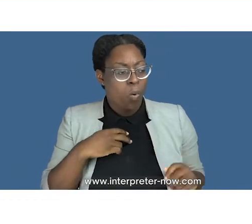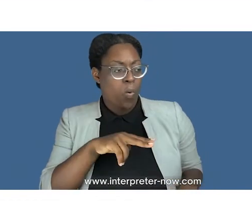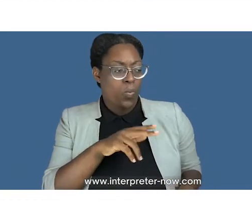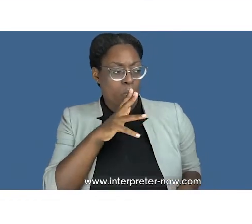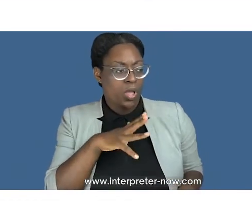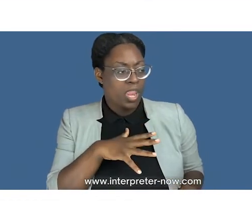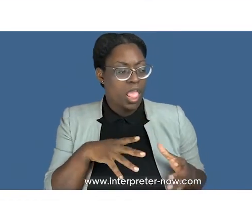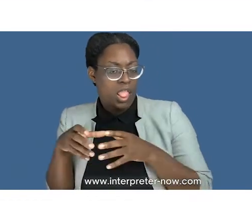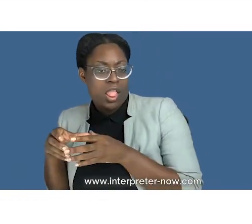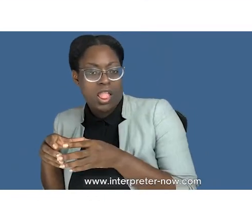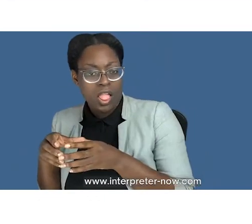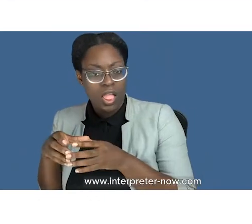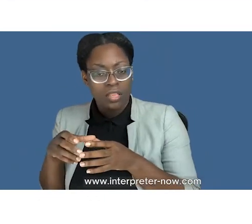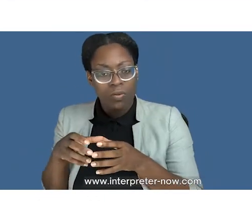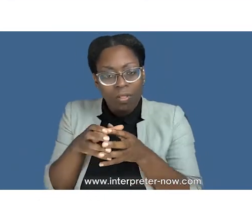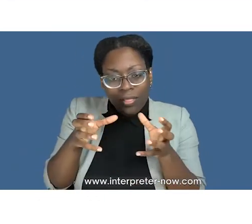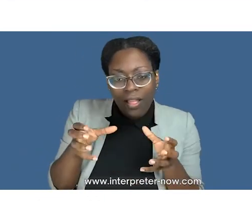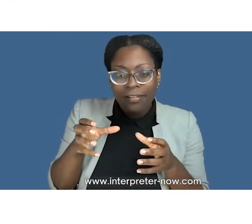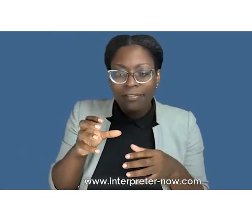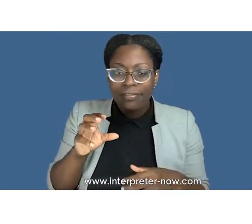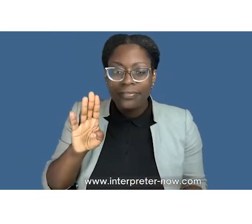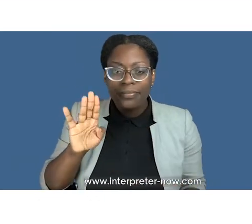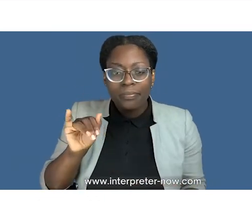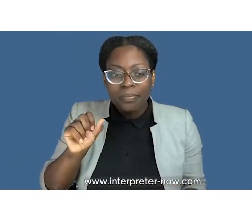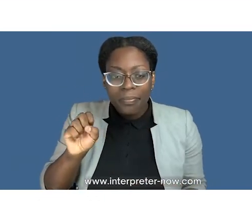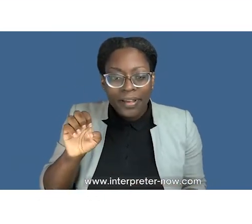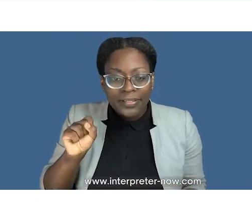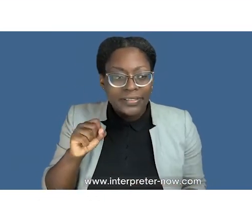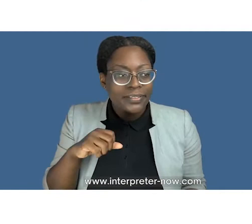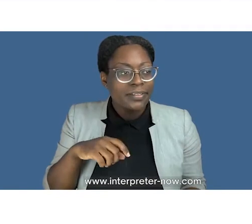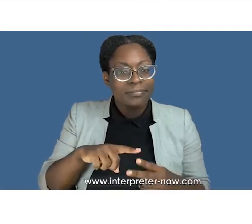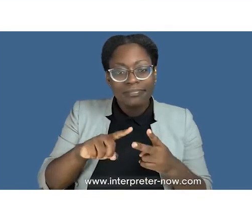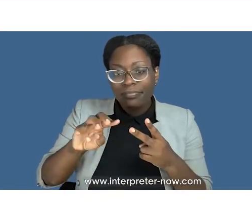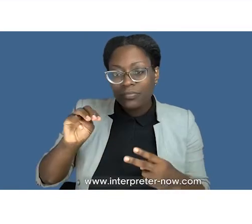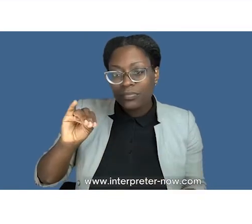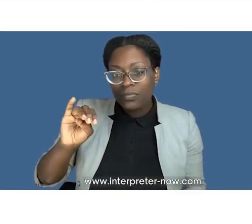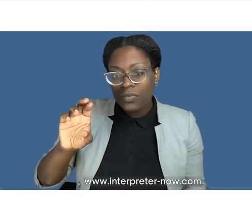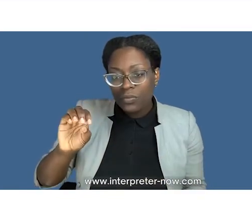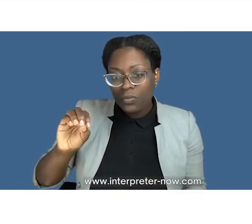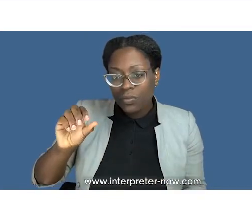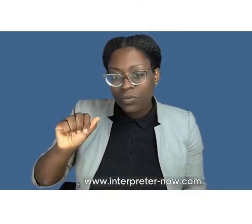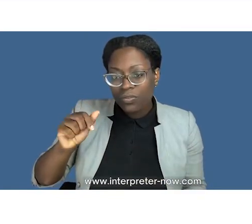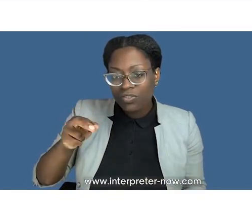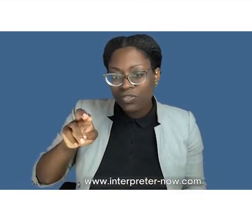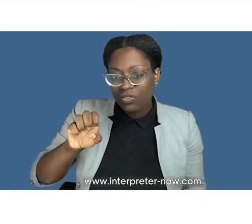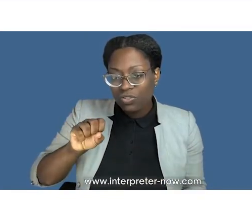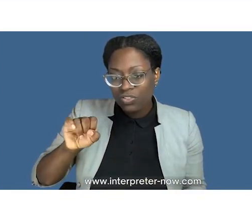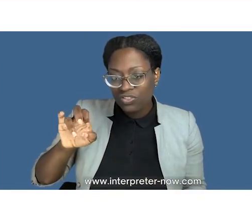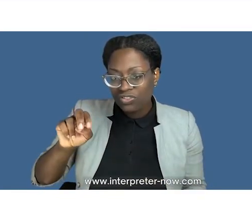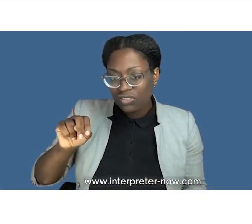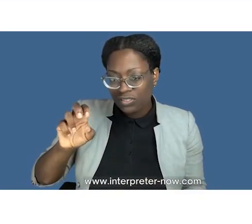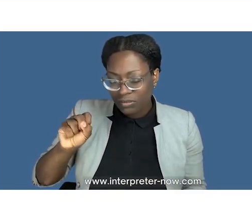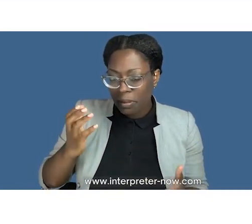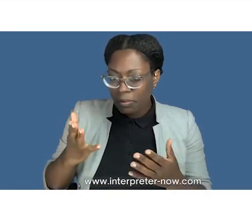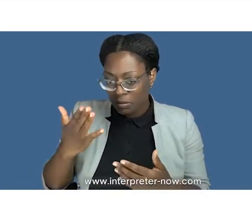belong. The biases and microaggressions. So biases, I think we all know what that is. Microaggressions are kind of